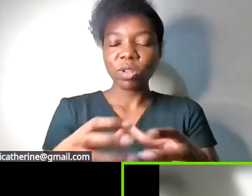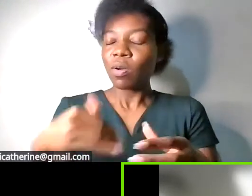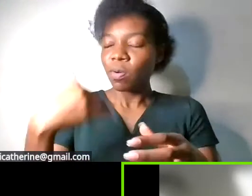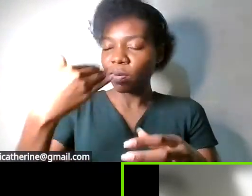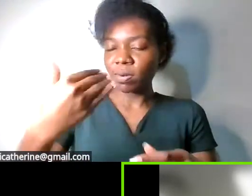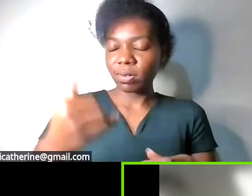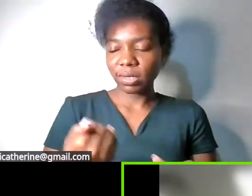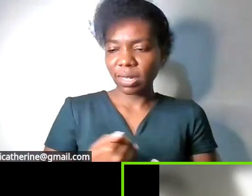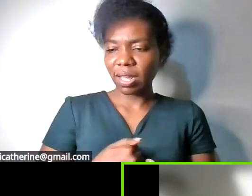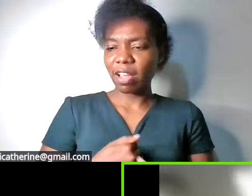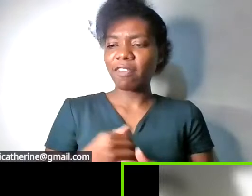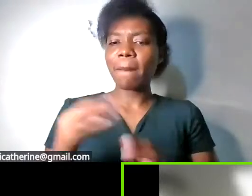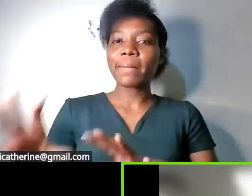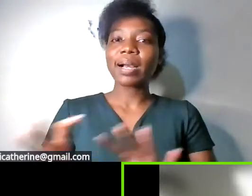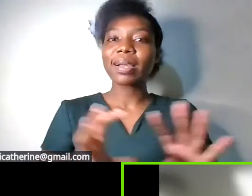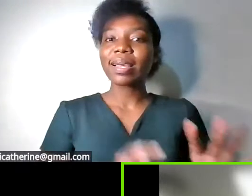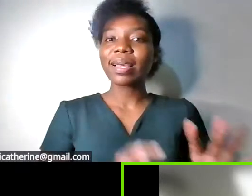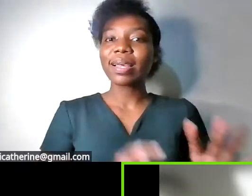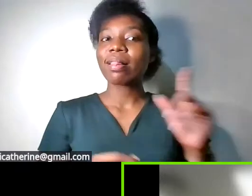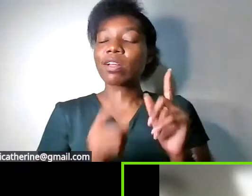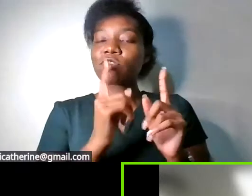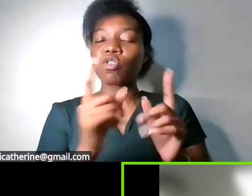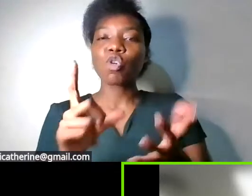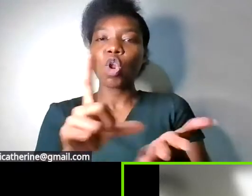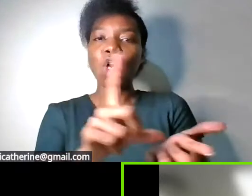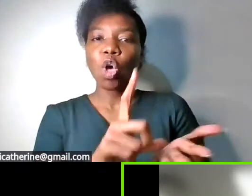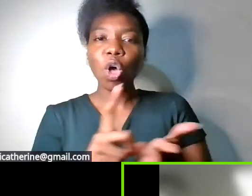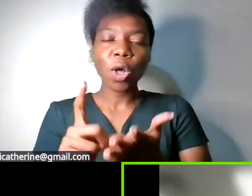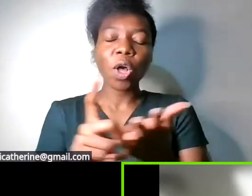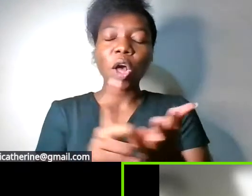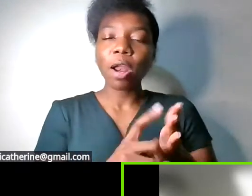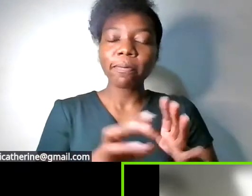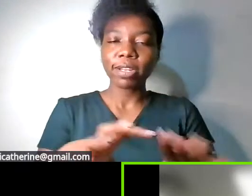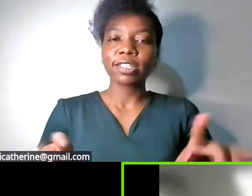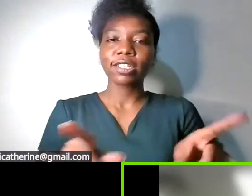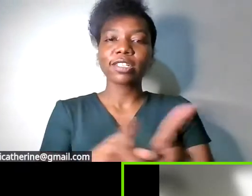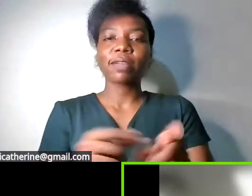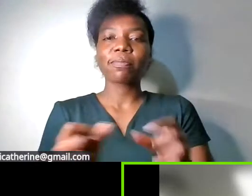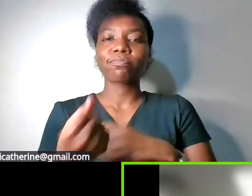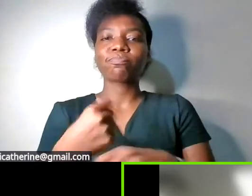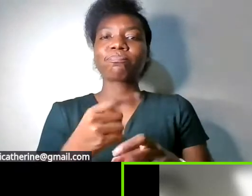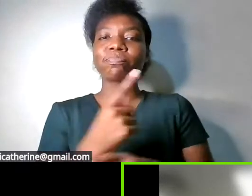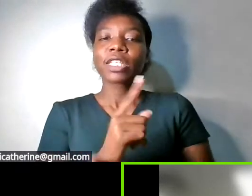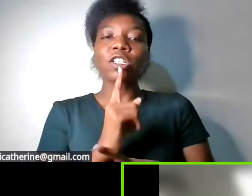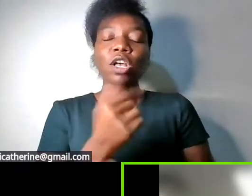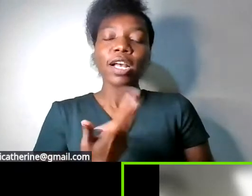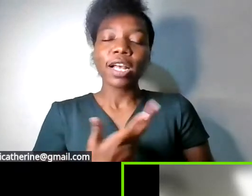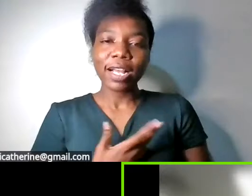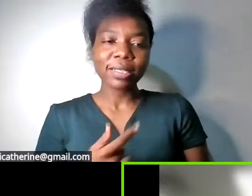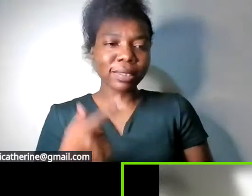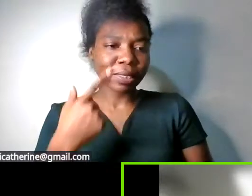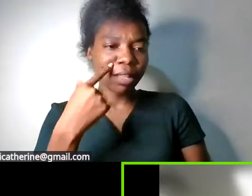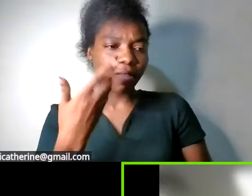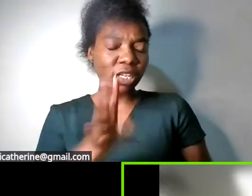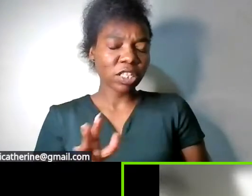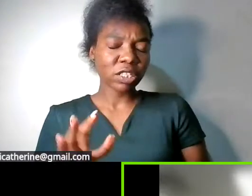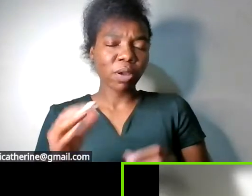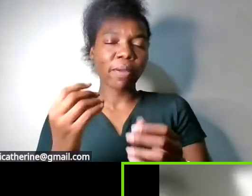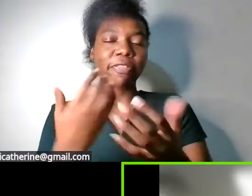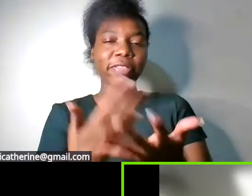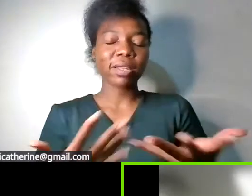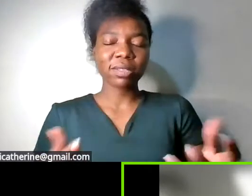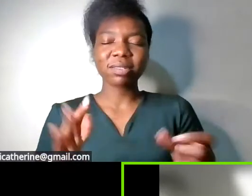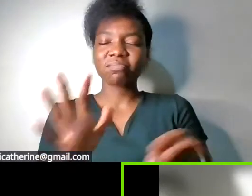test out their products for their local markets. So we often see a lot of the products here first before they even get to New